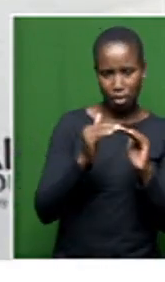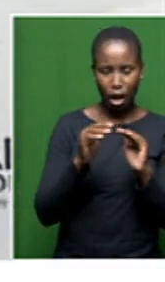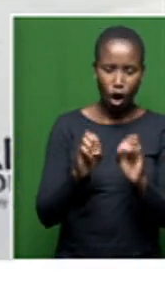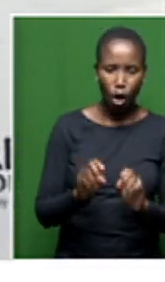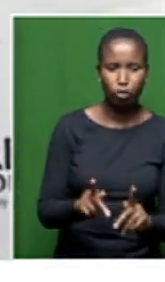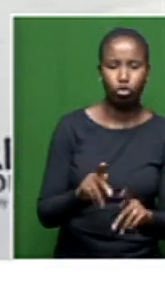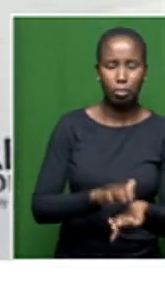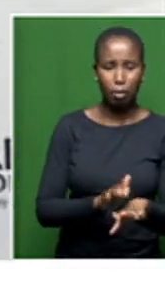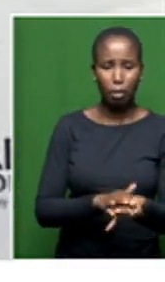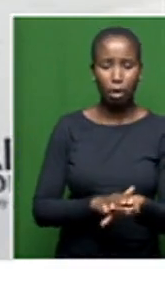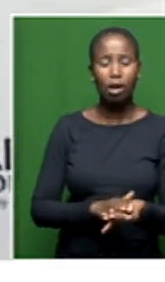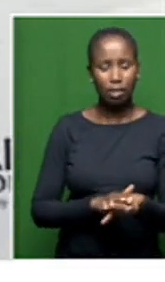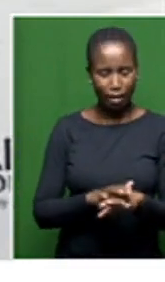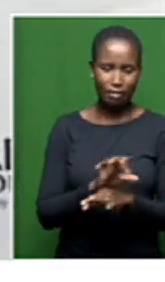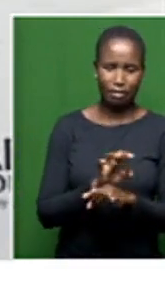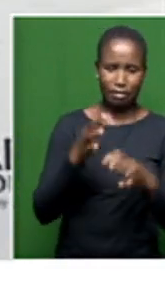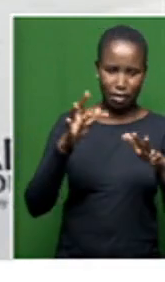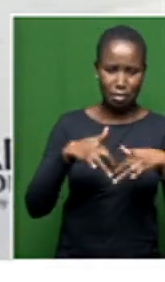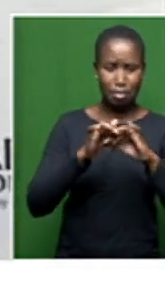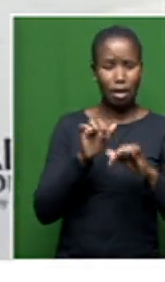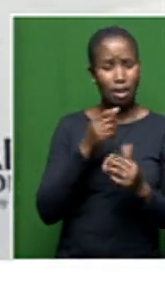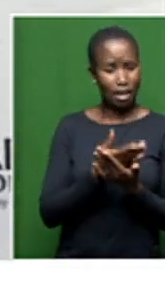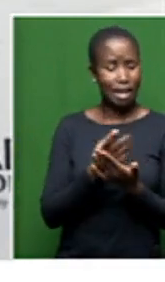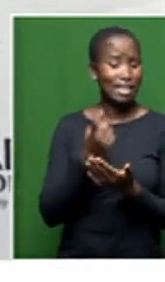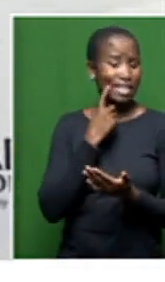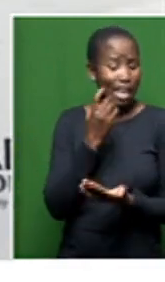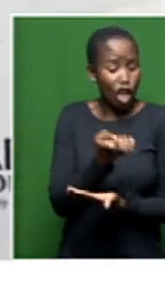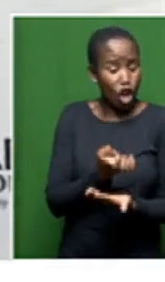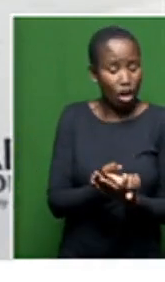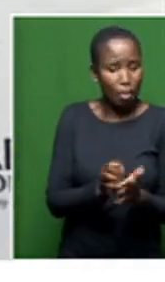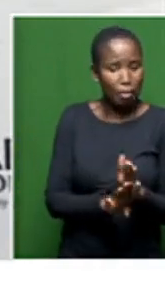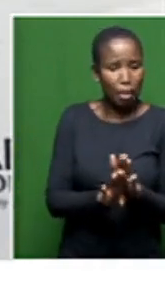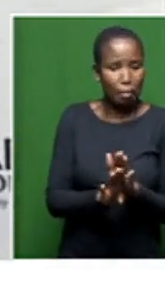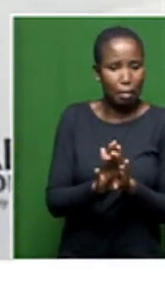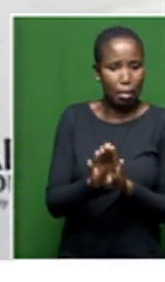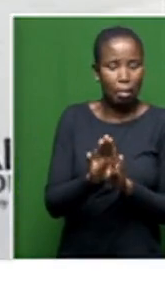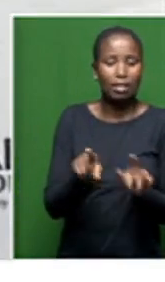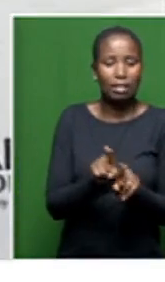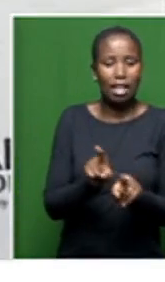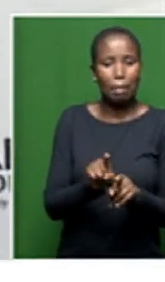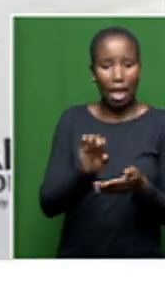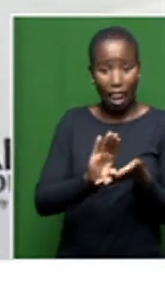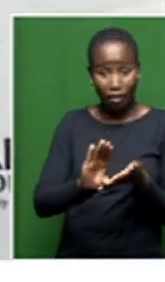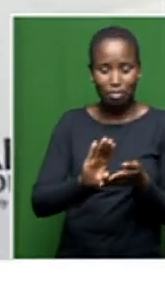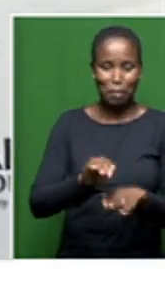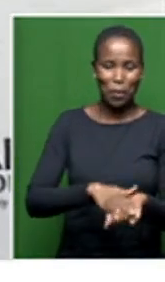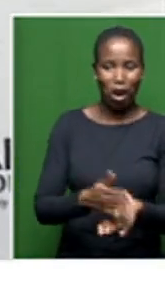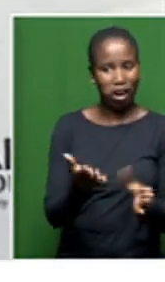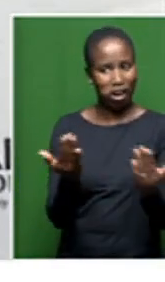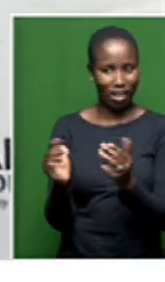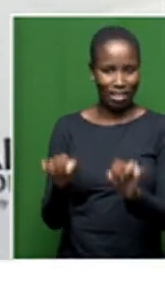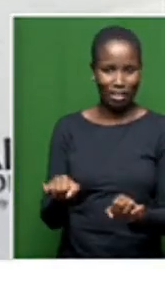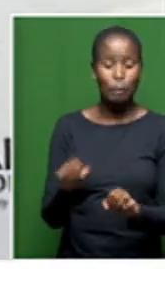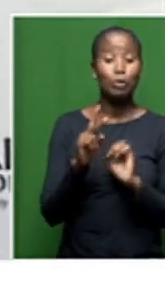of the reforms that would enable greater economic growth and greater investment. On the other hand, we also